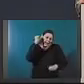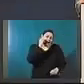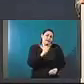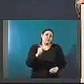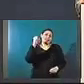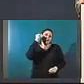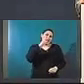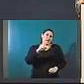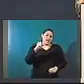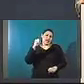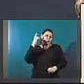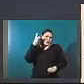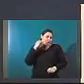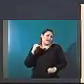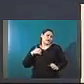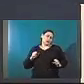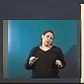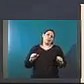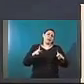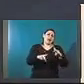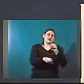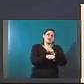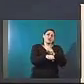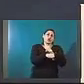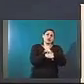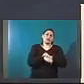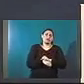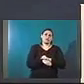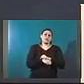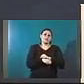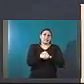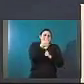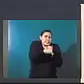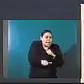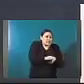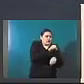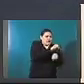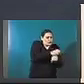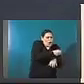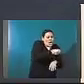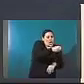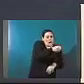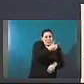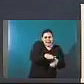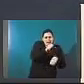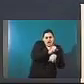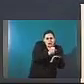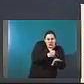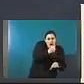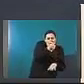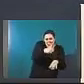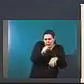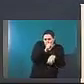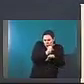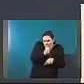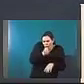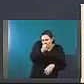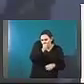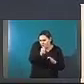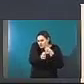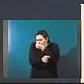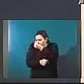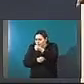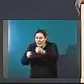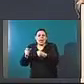put Californians back to work, job by job by job. And let me